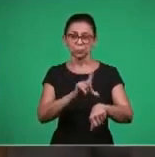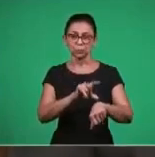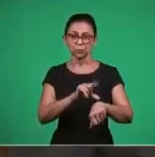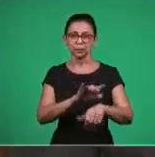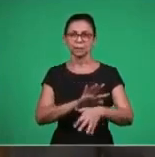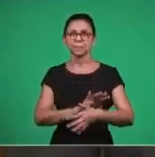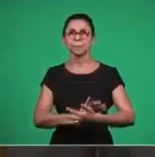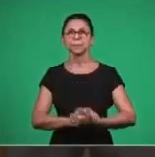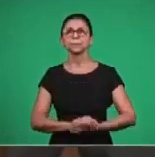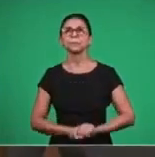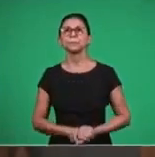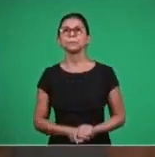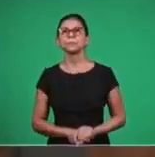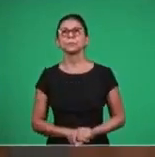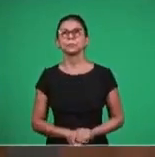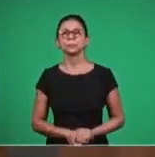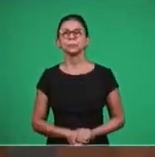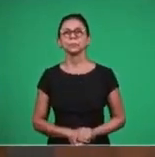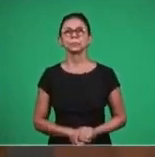We're not going to go beyond the time.